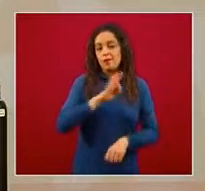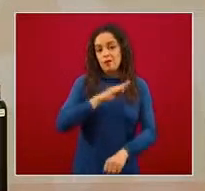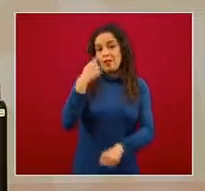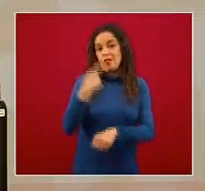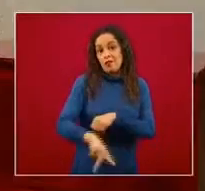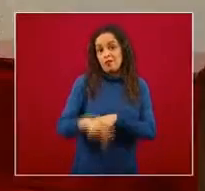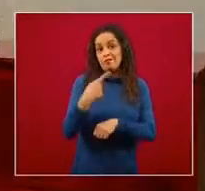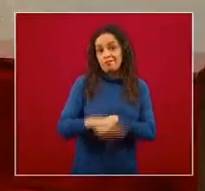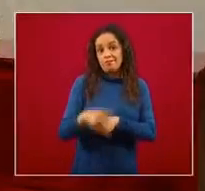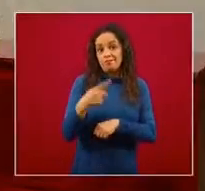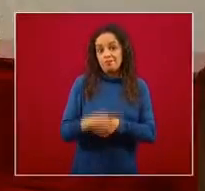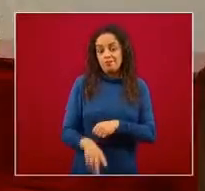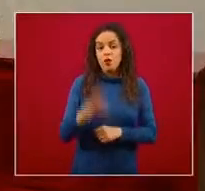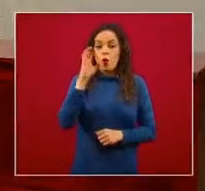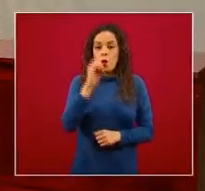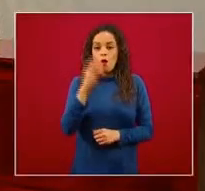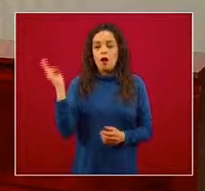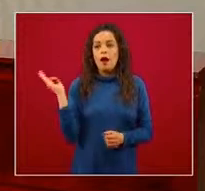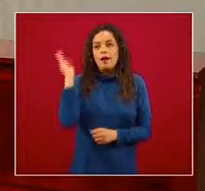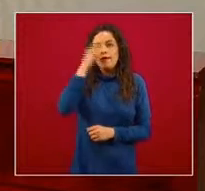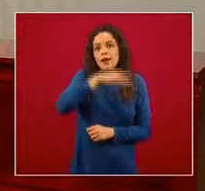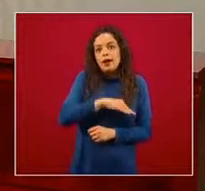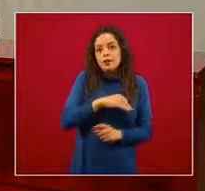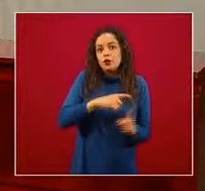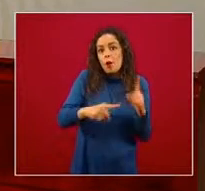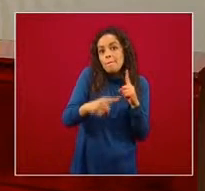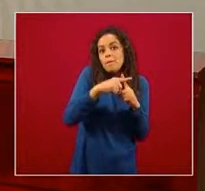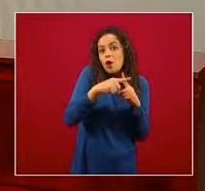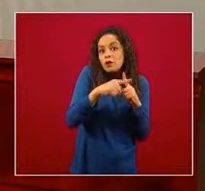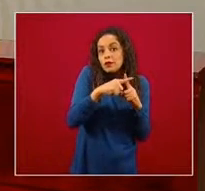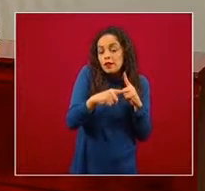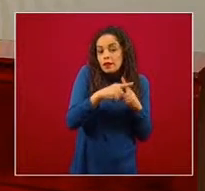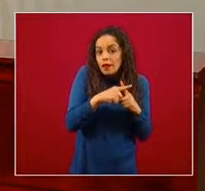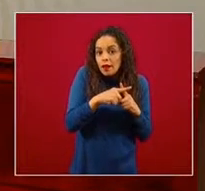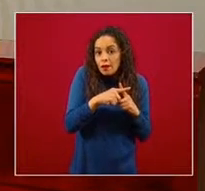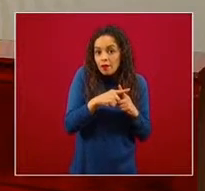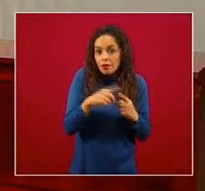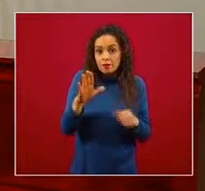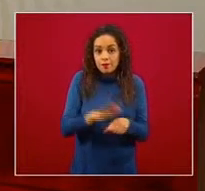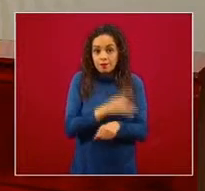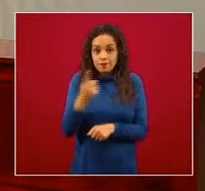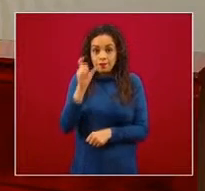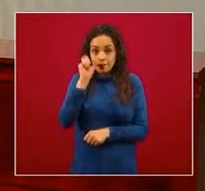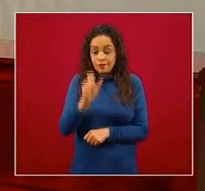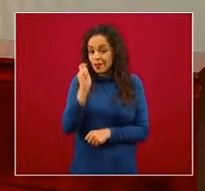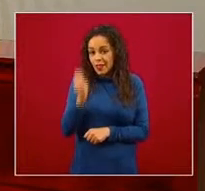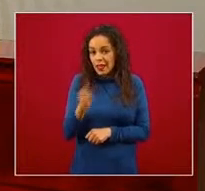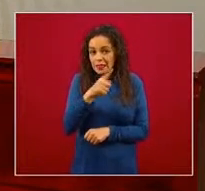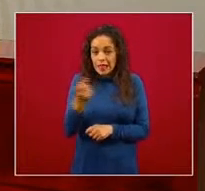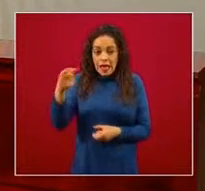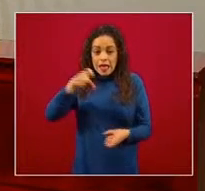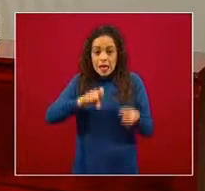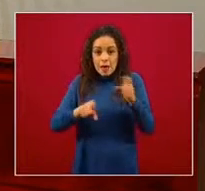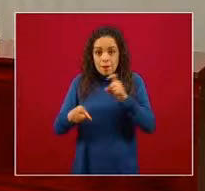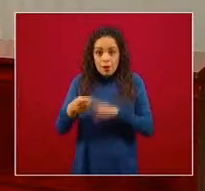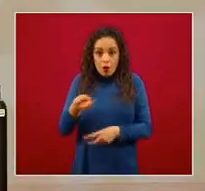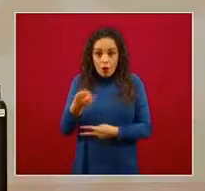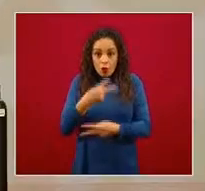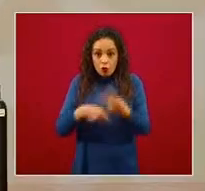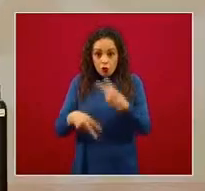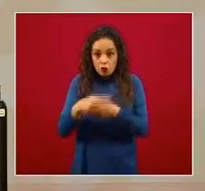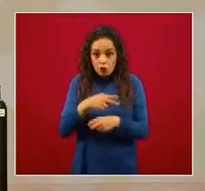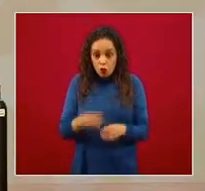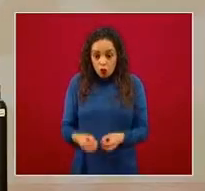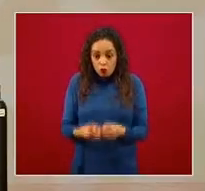calmness that the person needs. Because you can have a fake positive just because the chemical reaction in this